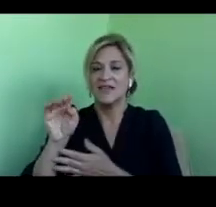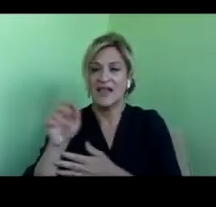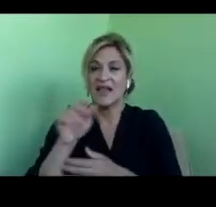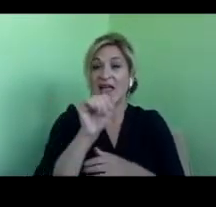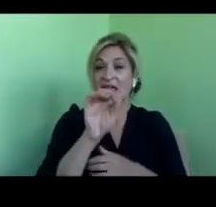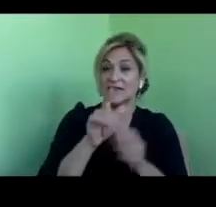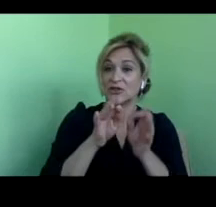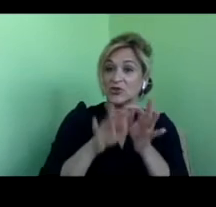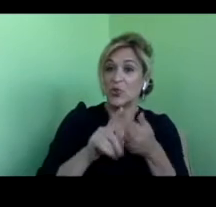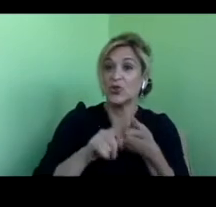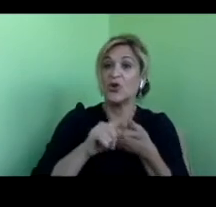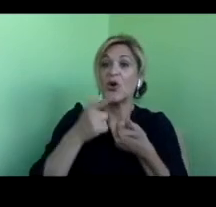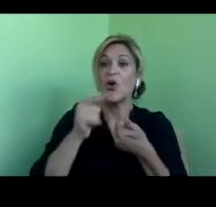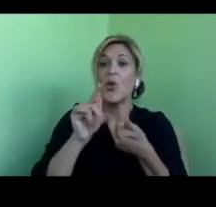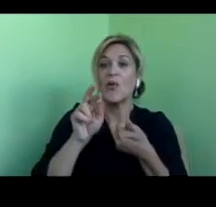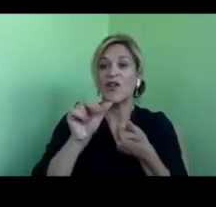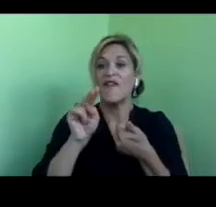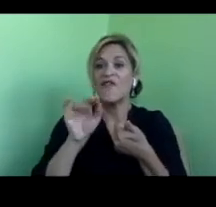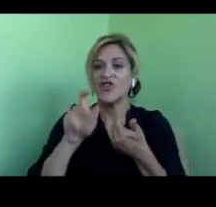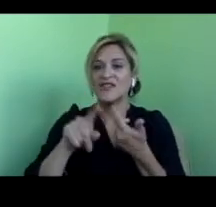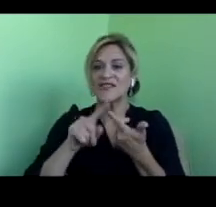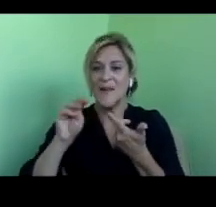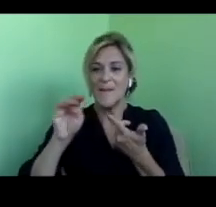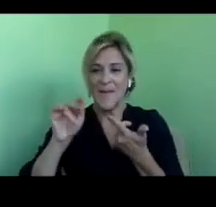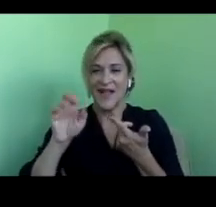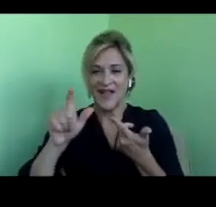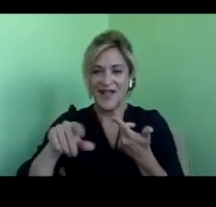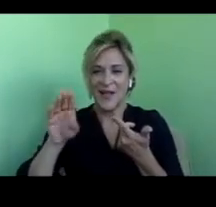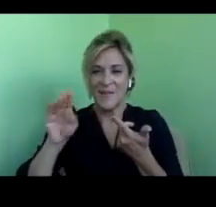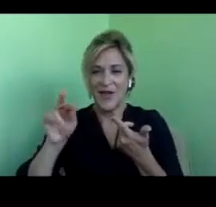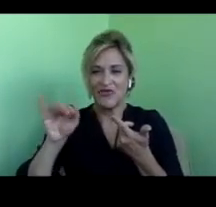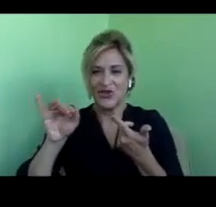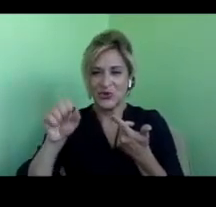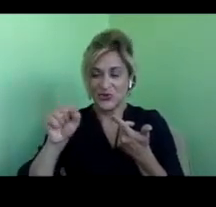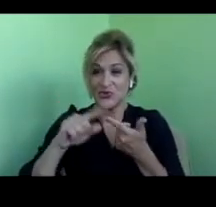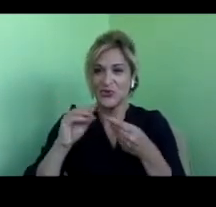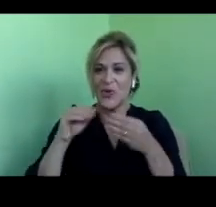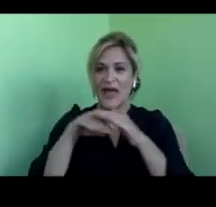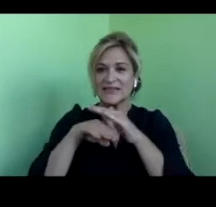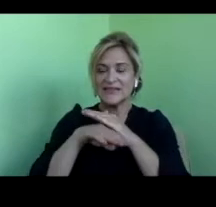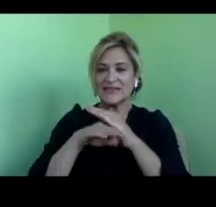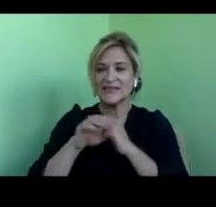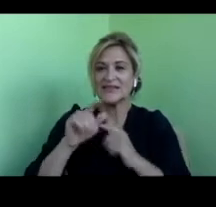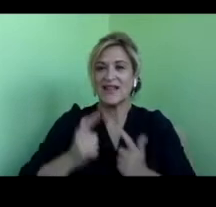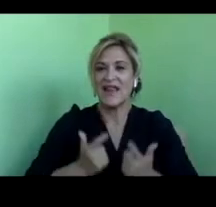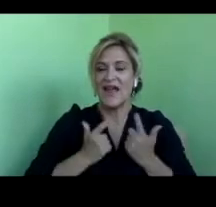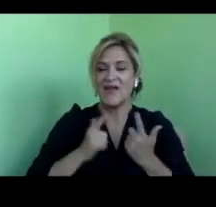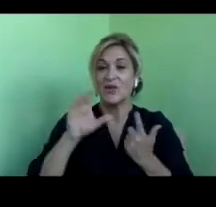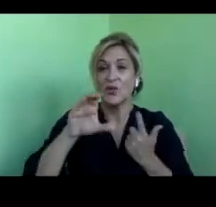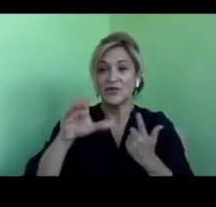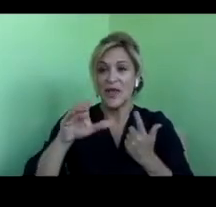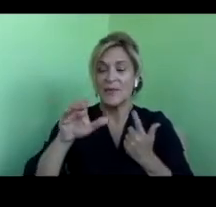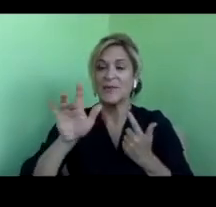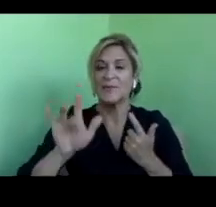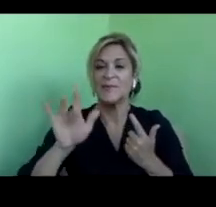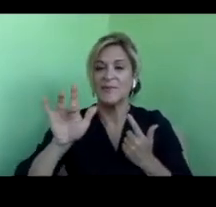Gloria Vargas and Michael Barrios. To access live closed captions, click the closed captions button at the bottom